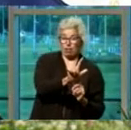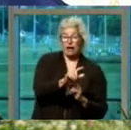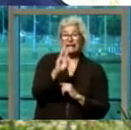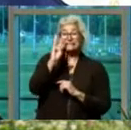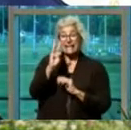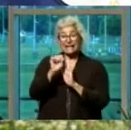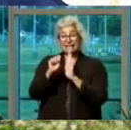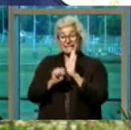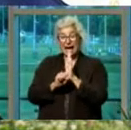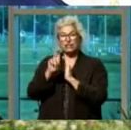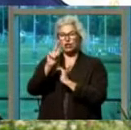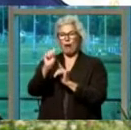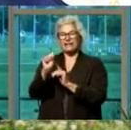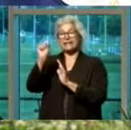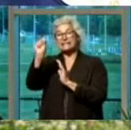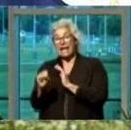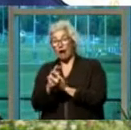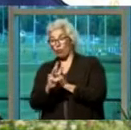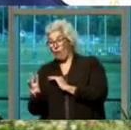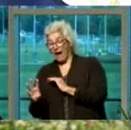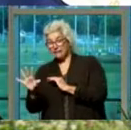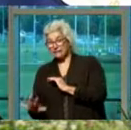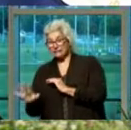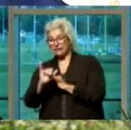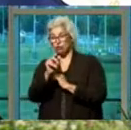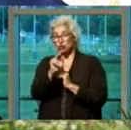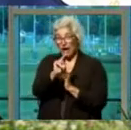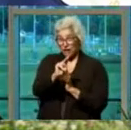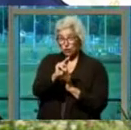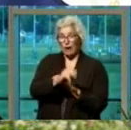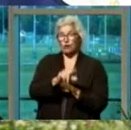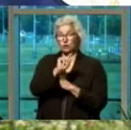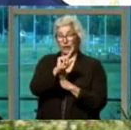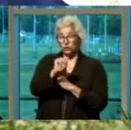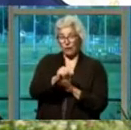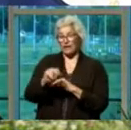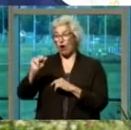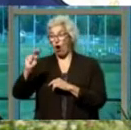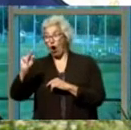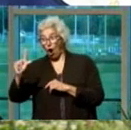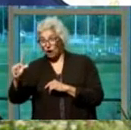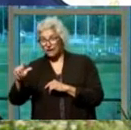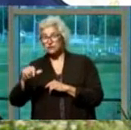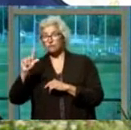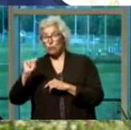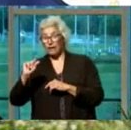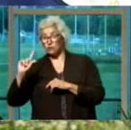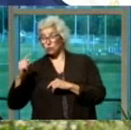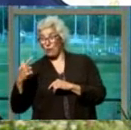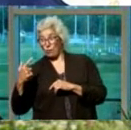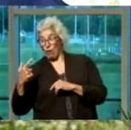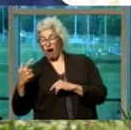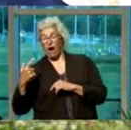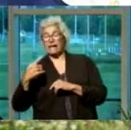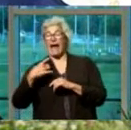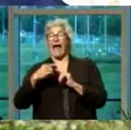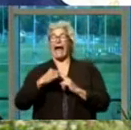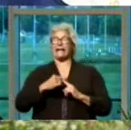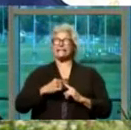U.S. Southwest, for the months January 2020 through August of 2021, it has been